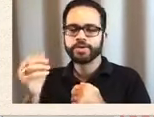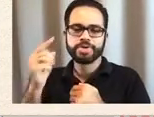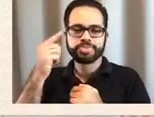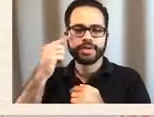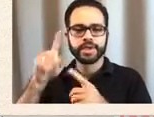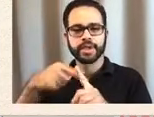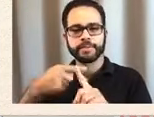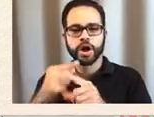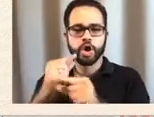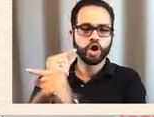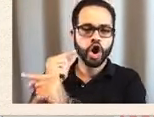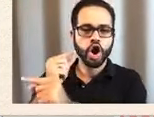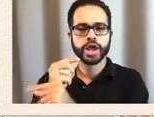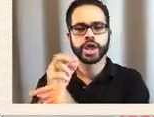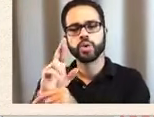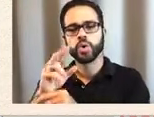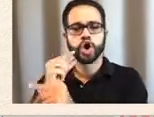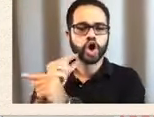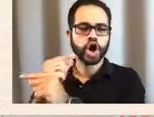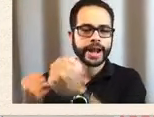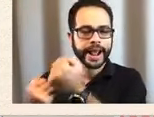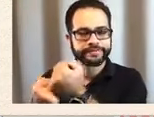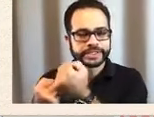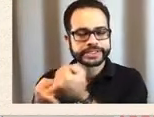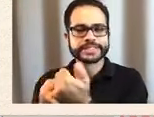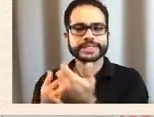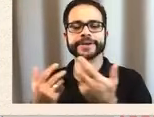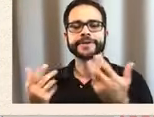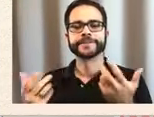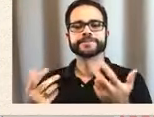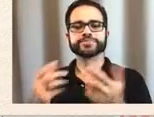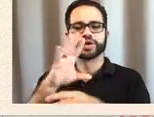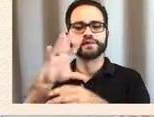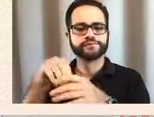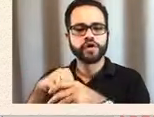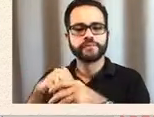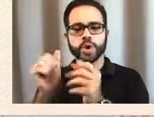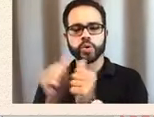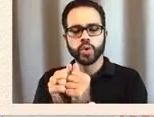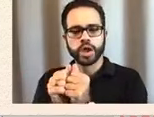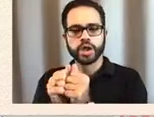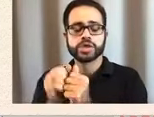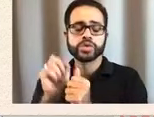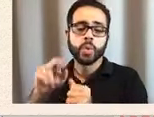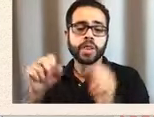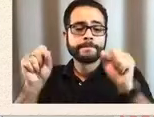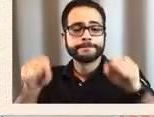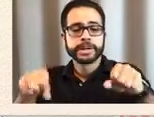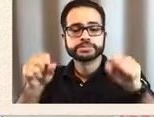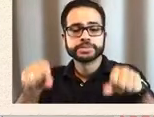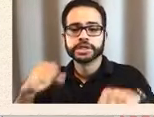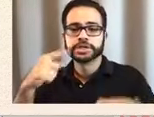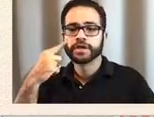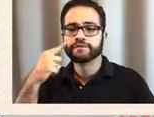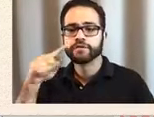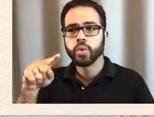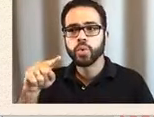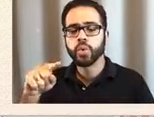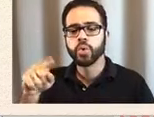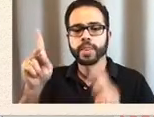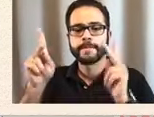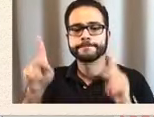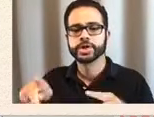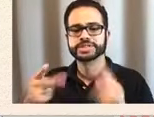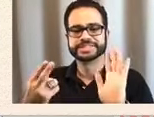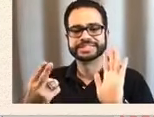is the involvement of, or the possibility of the individual signing powers of